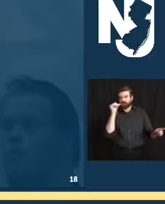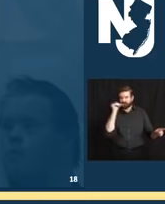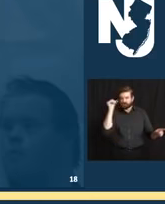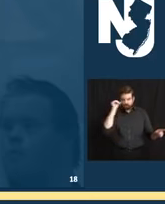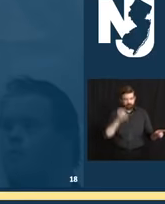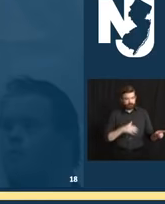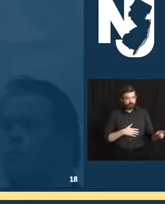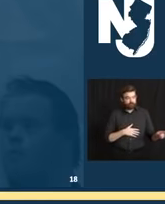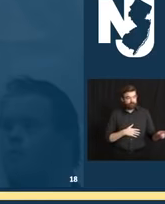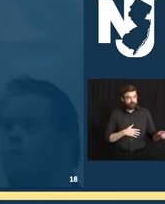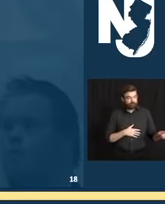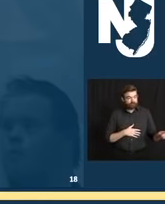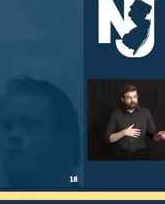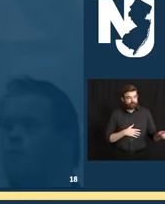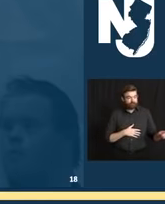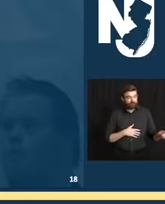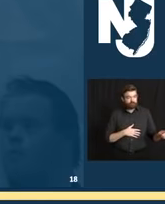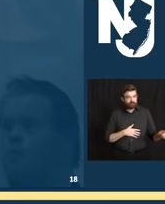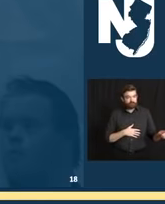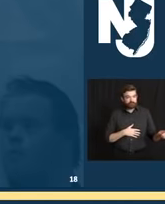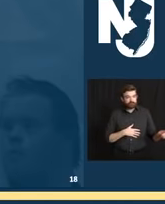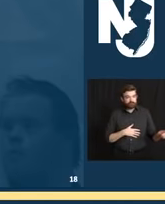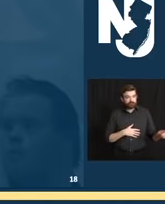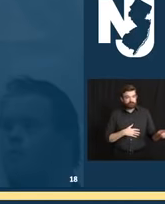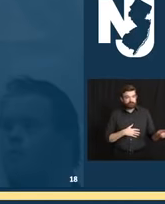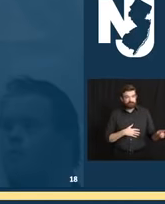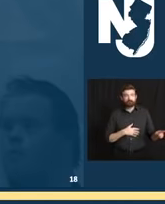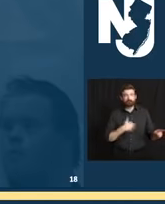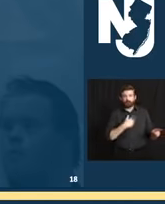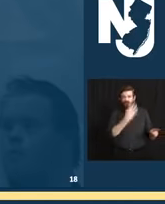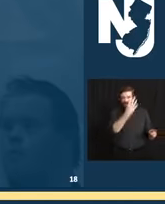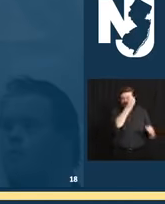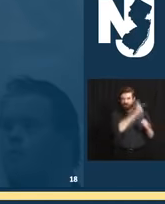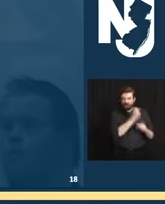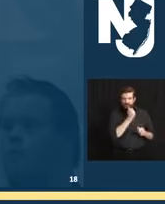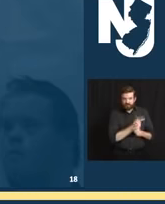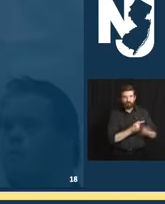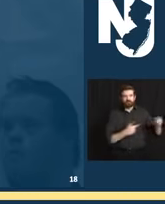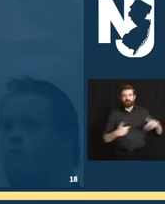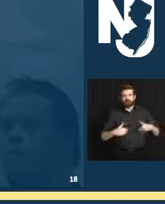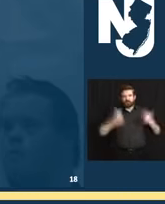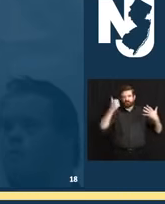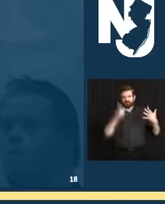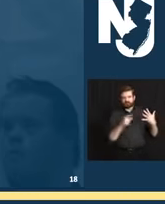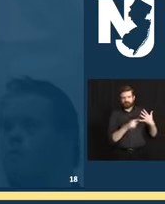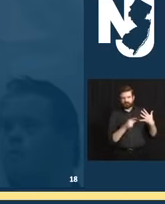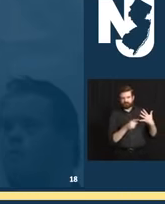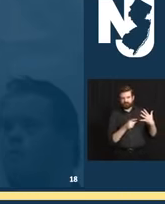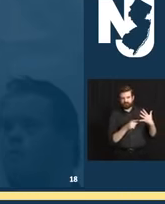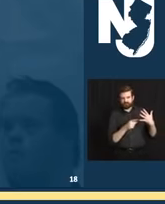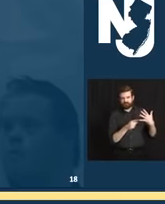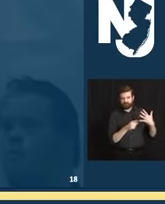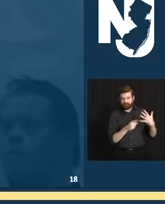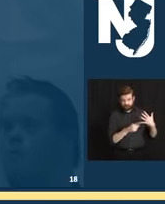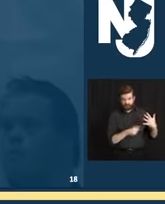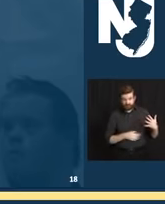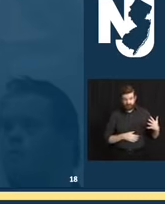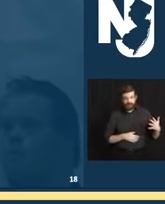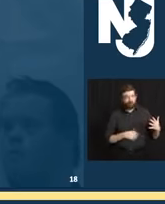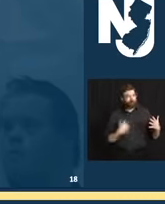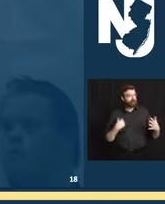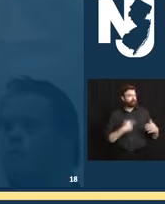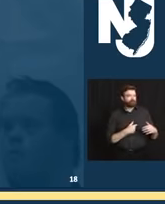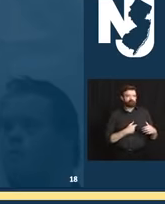dad, and to Colby's 4 siblings, by the way, he's the youngest of 5, know that we are all rooting for Colby's